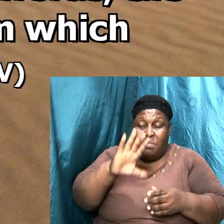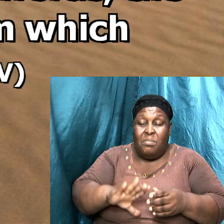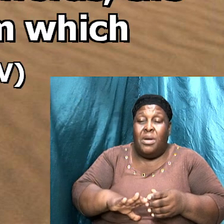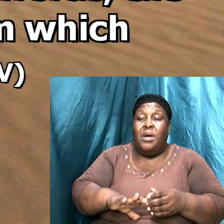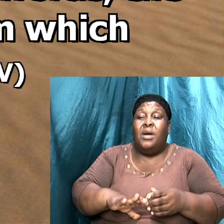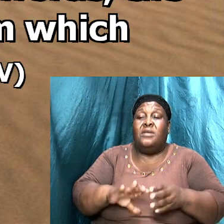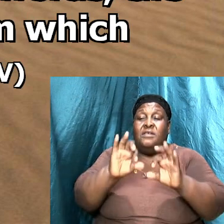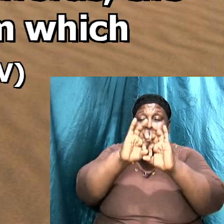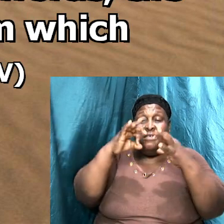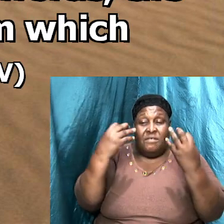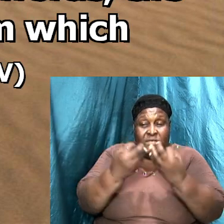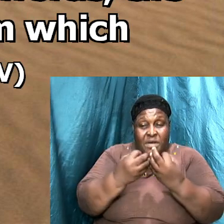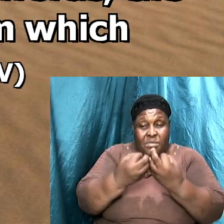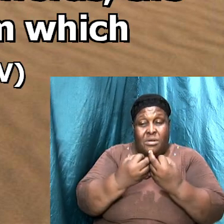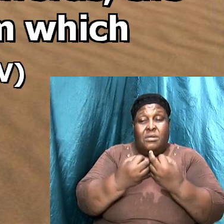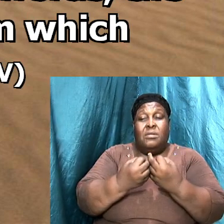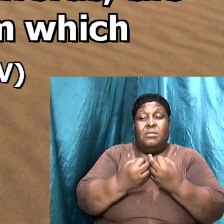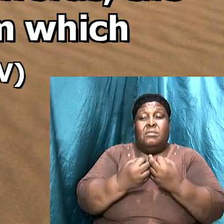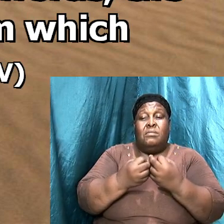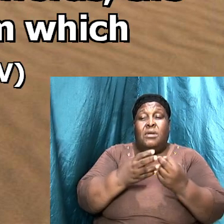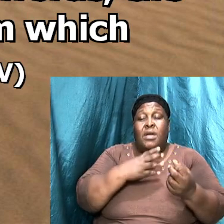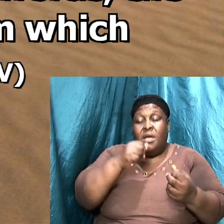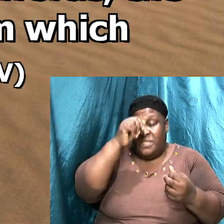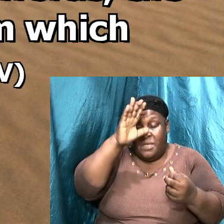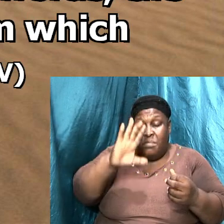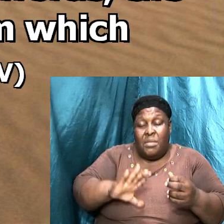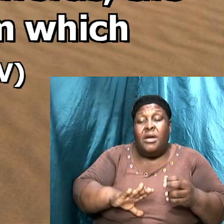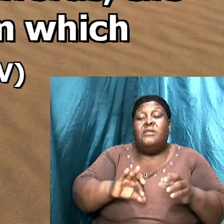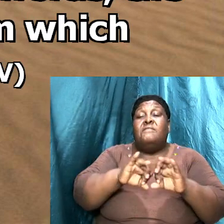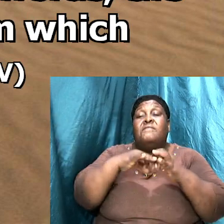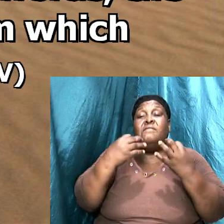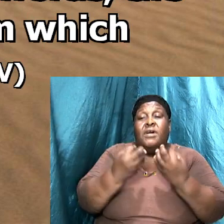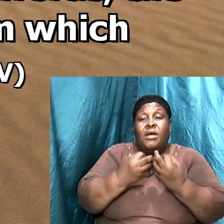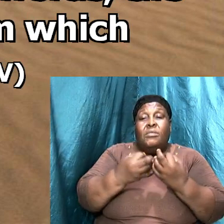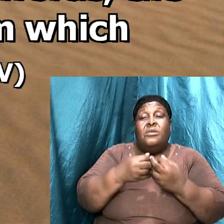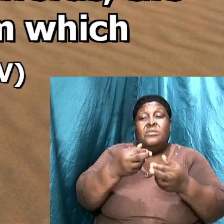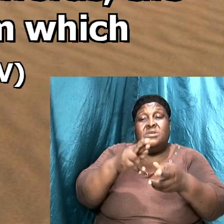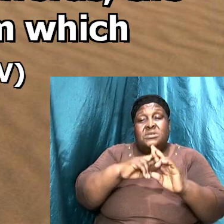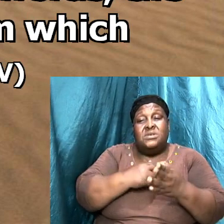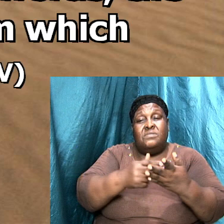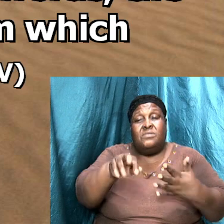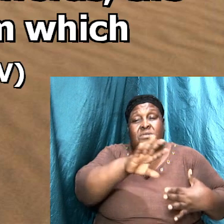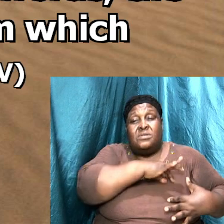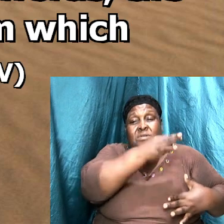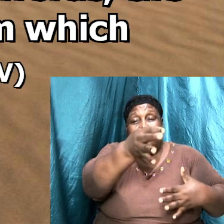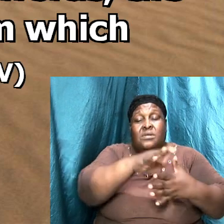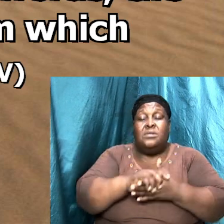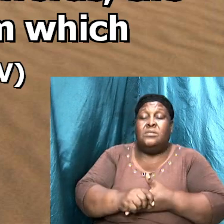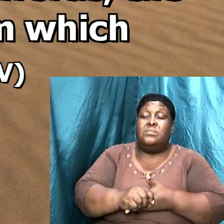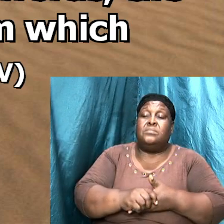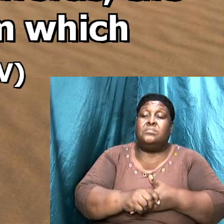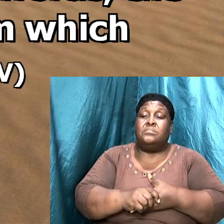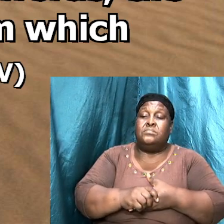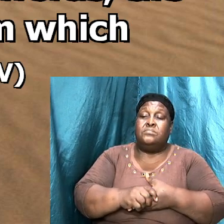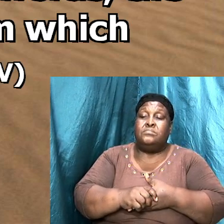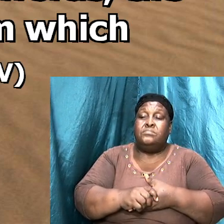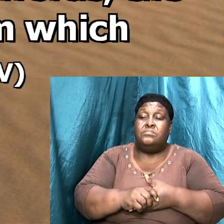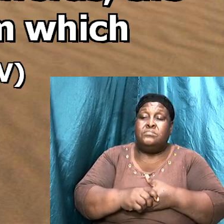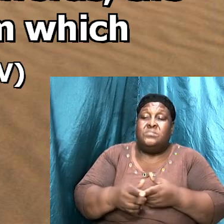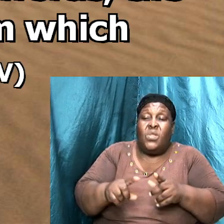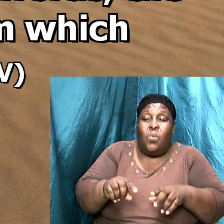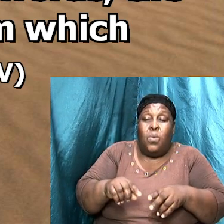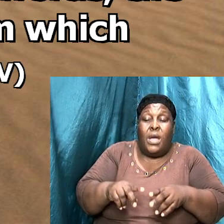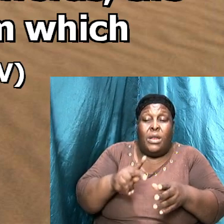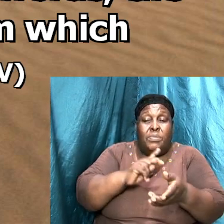the baptism of the Holy Spirit Acts 10 46 44 to 46 while